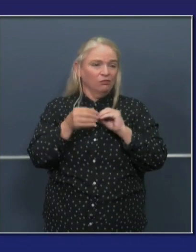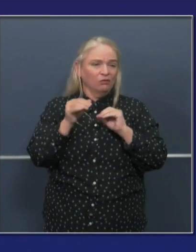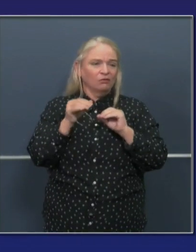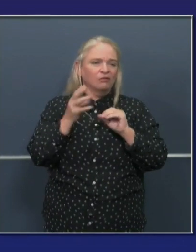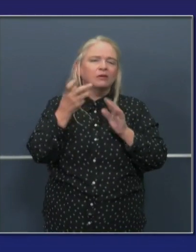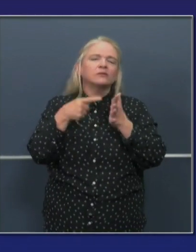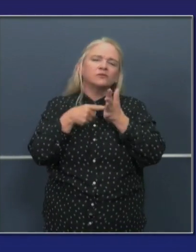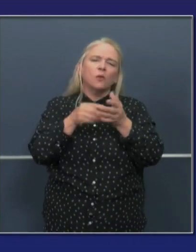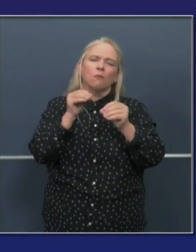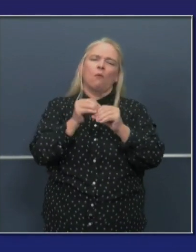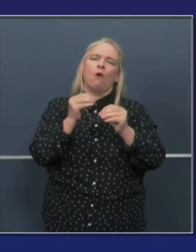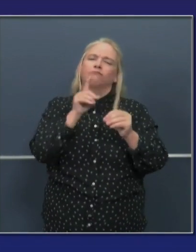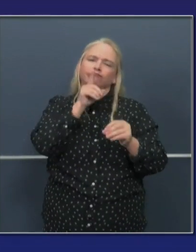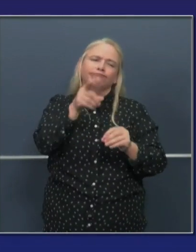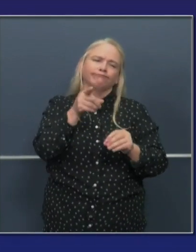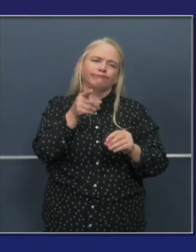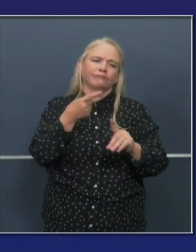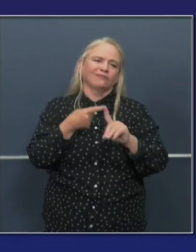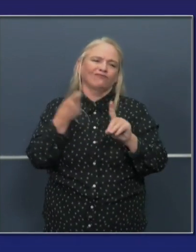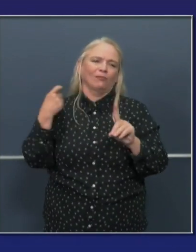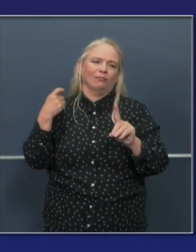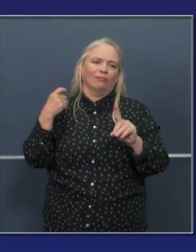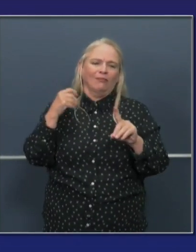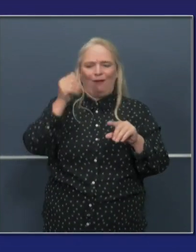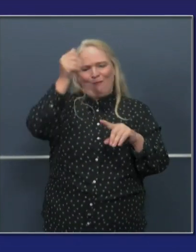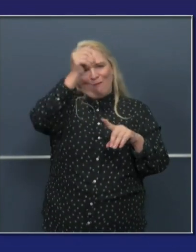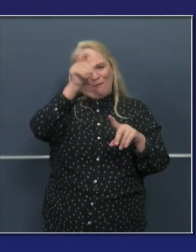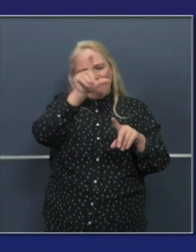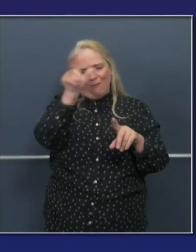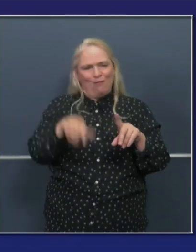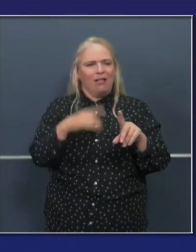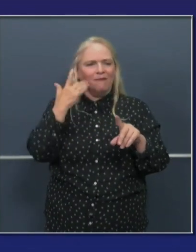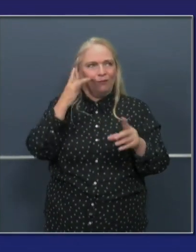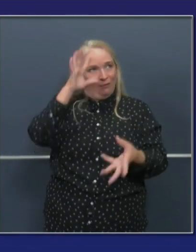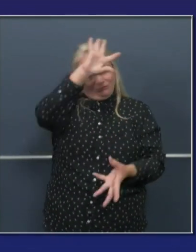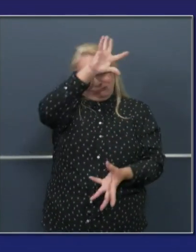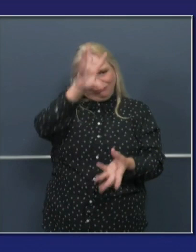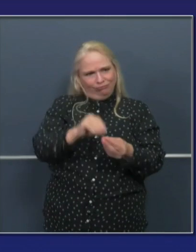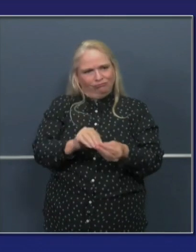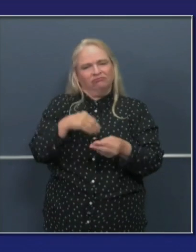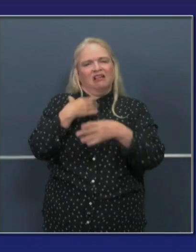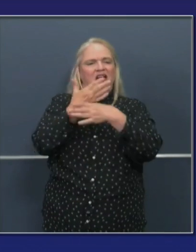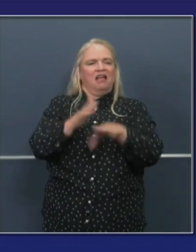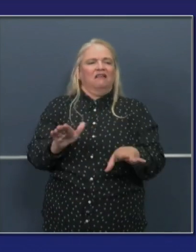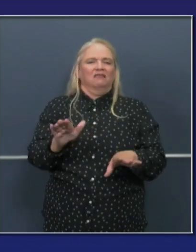of a contemporary assessment of our daily numbers that we collect.